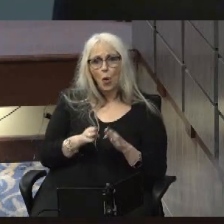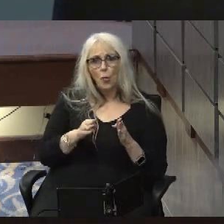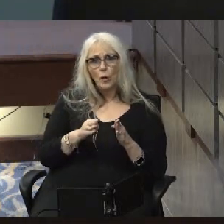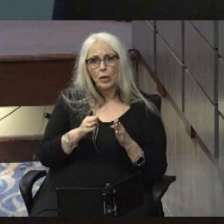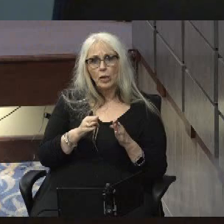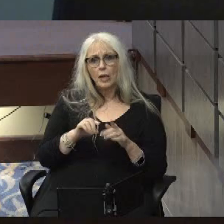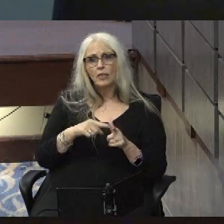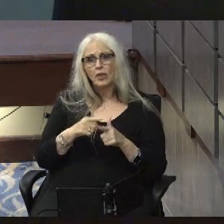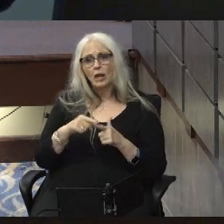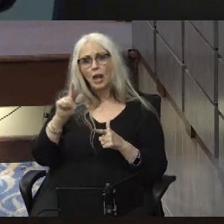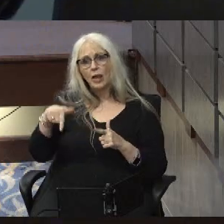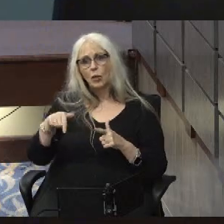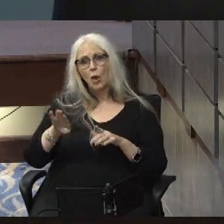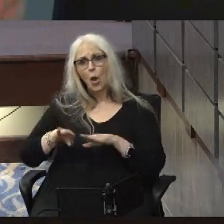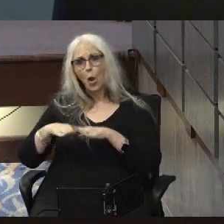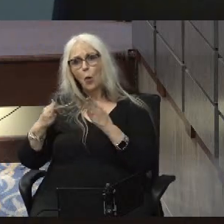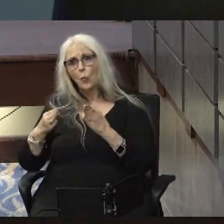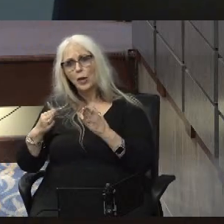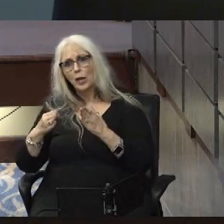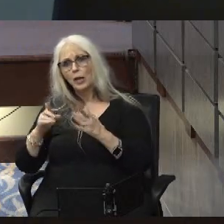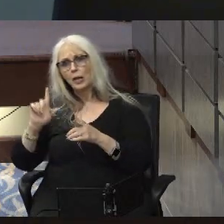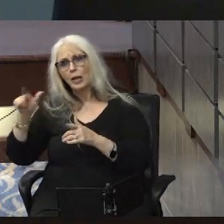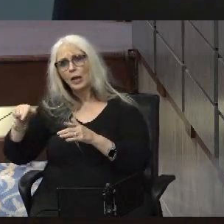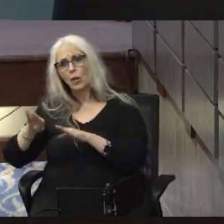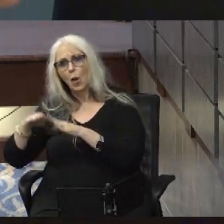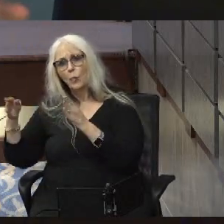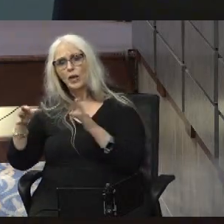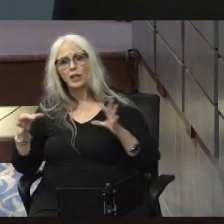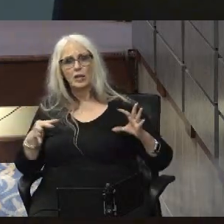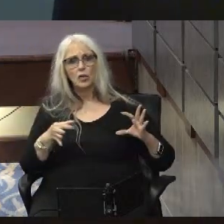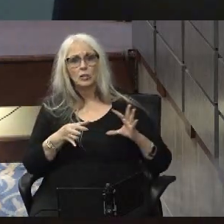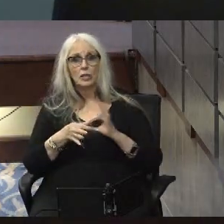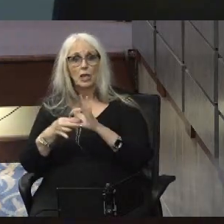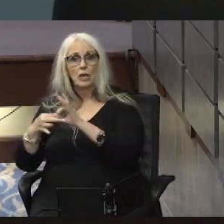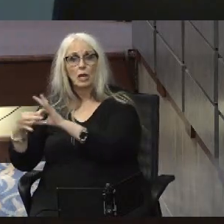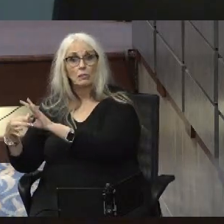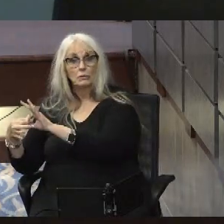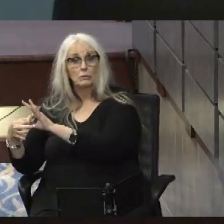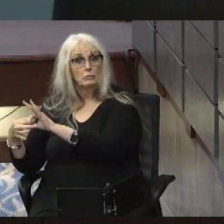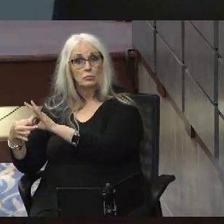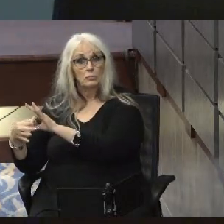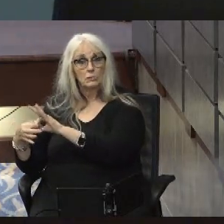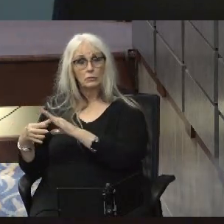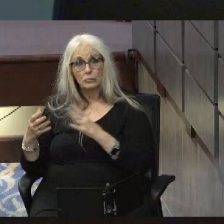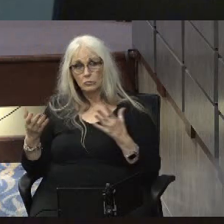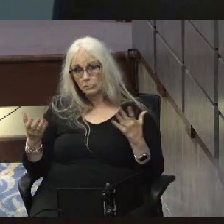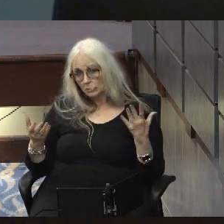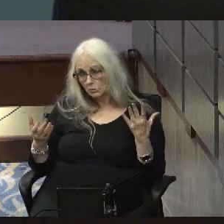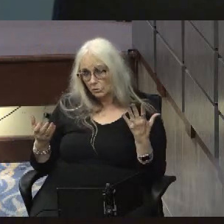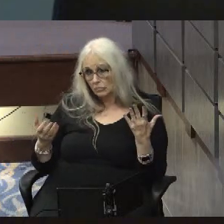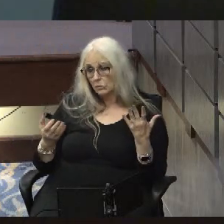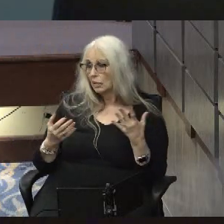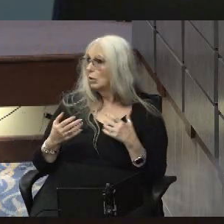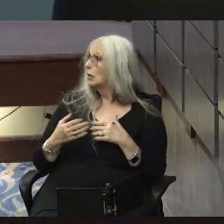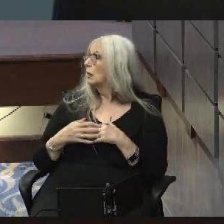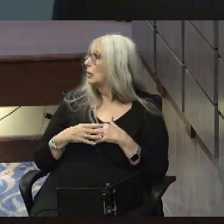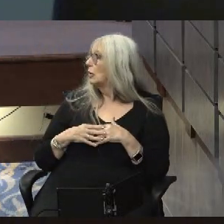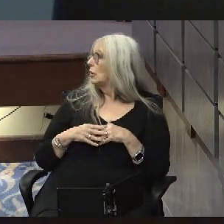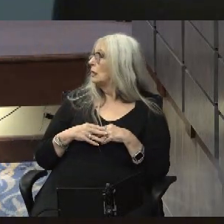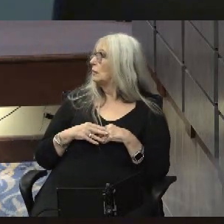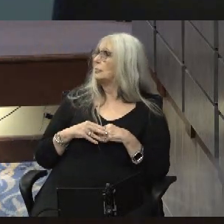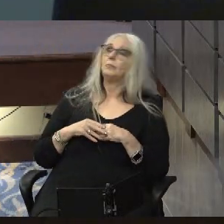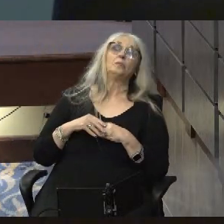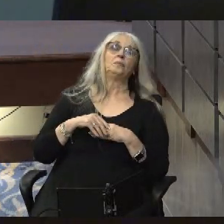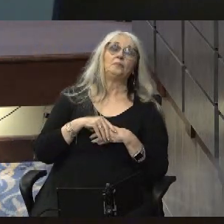then, because it's all connective. So I guess it's going to be done or opened all at once for the most part. Or I'll speak to